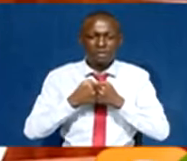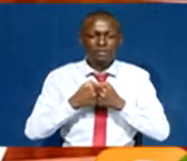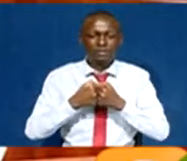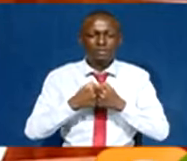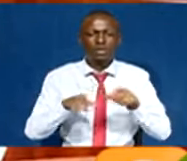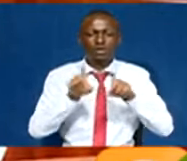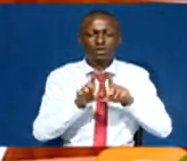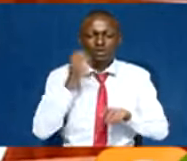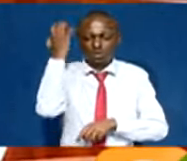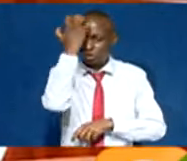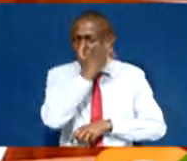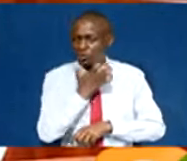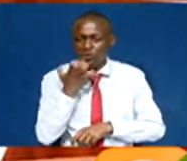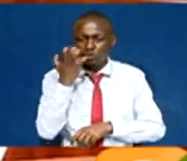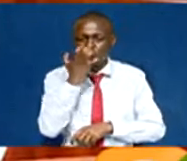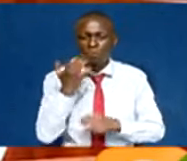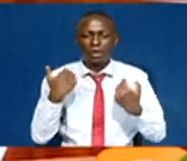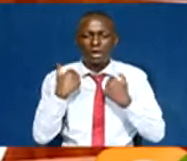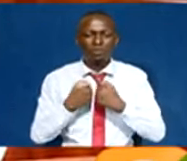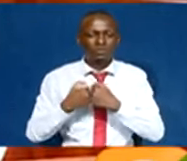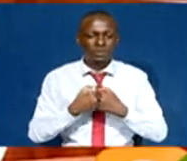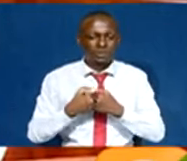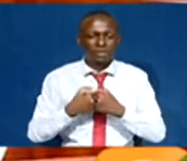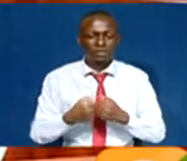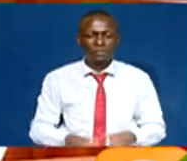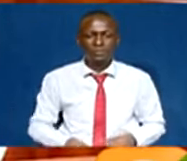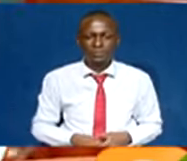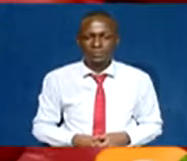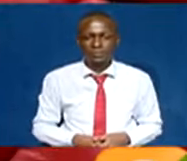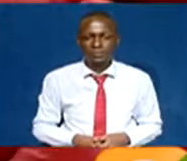a war in Europe and volatile Middle East. Ayub Abdikadir, Citizen TV.